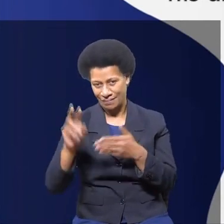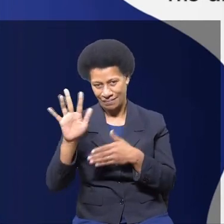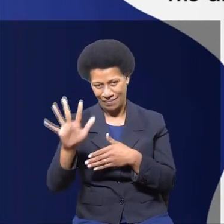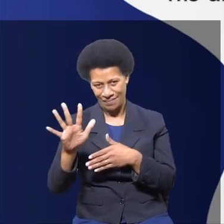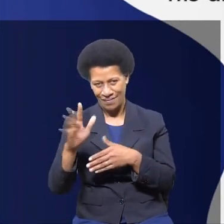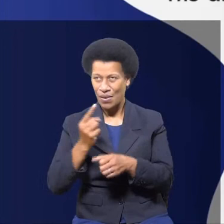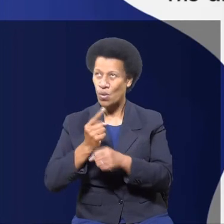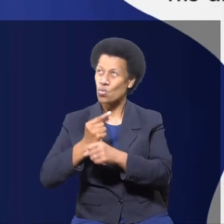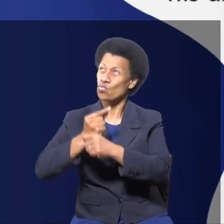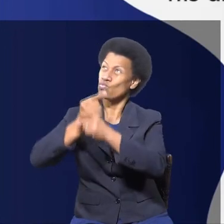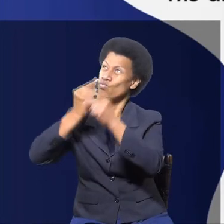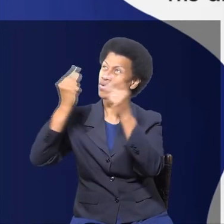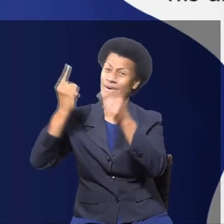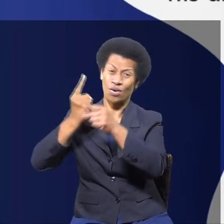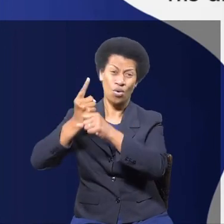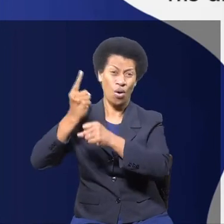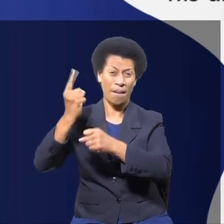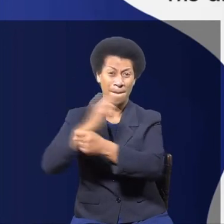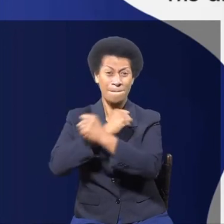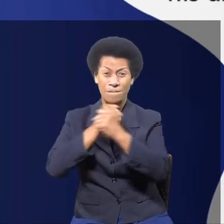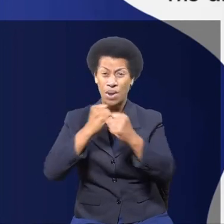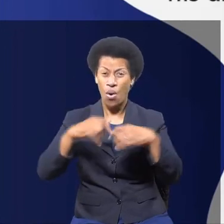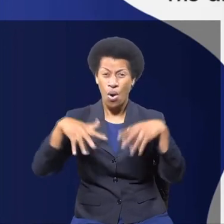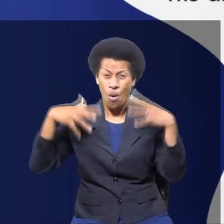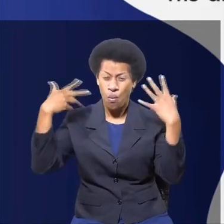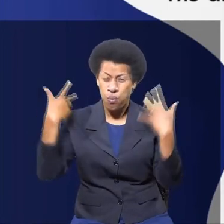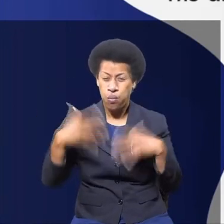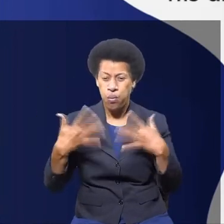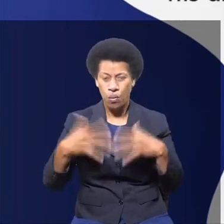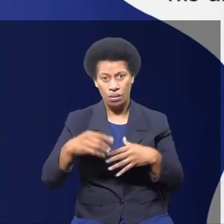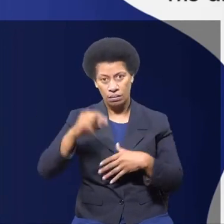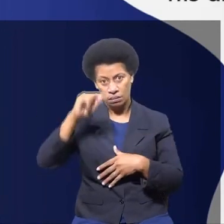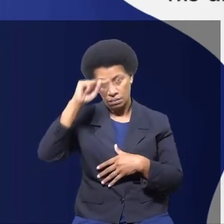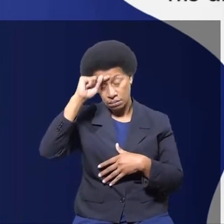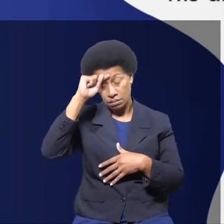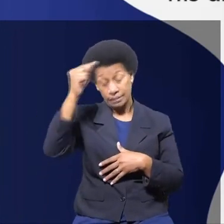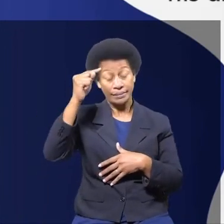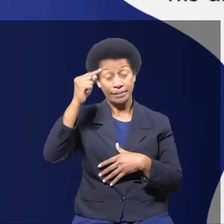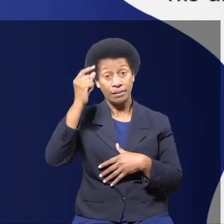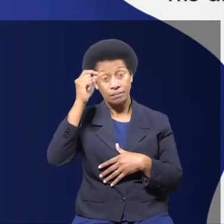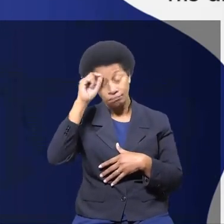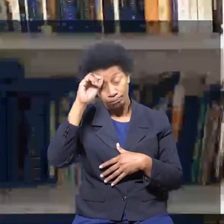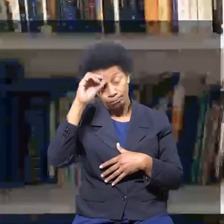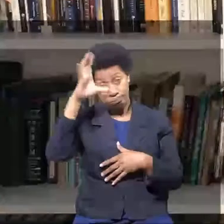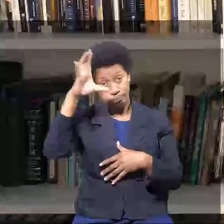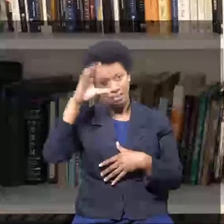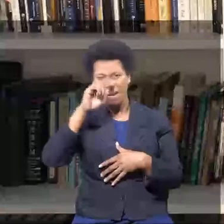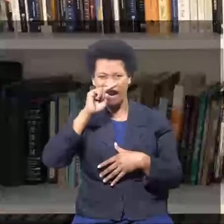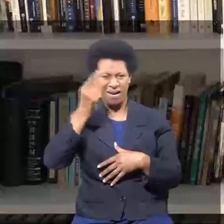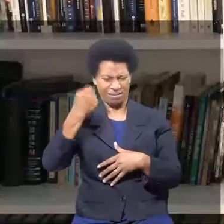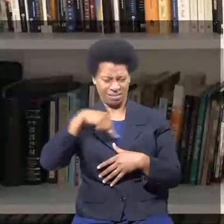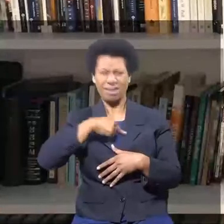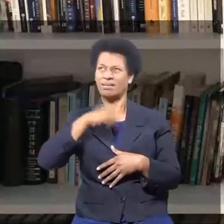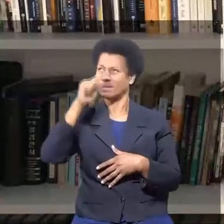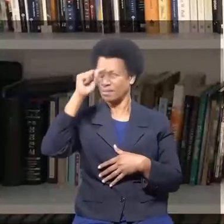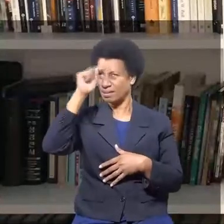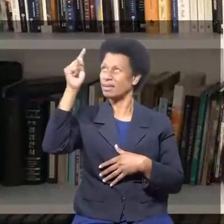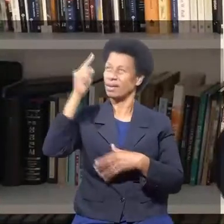the Lord and abundant in power, his understanding is beyond measure, beyond